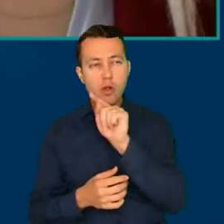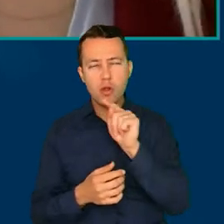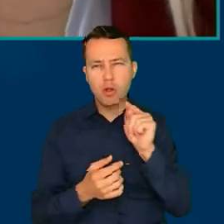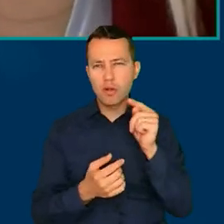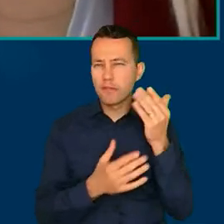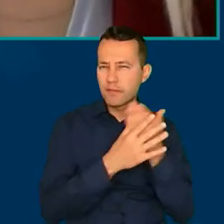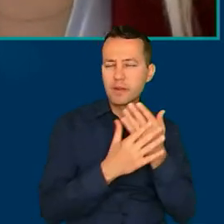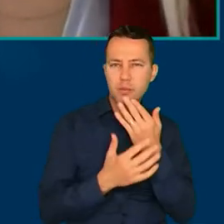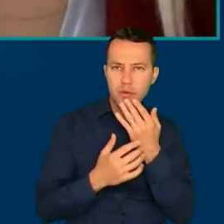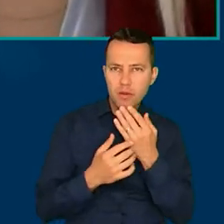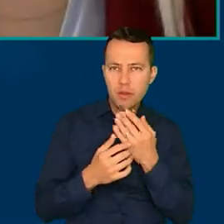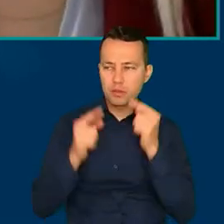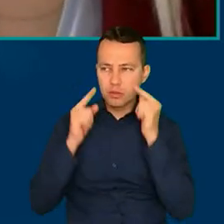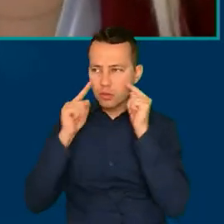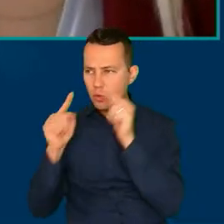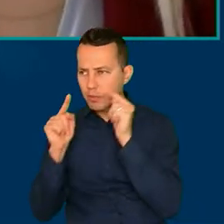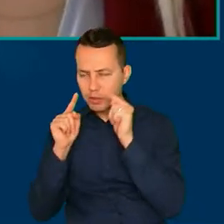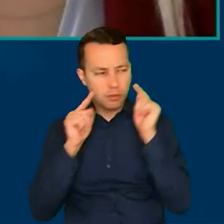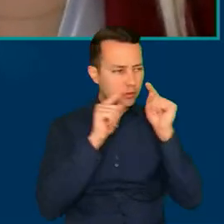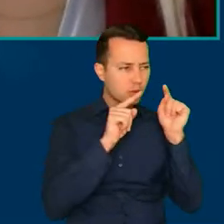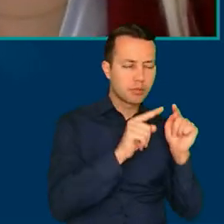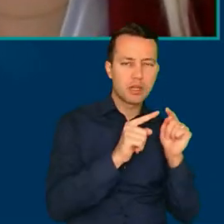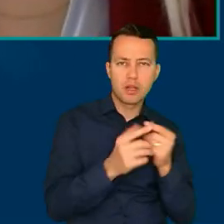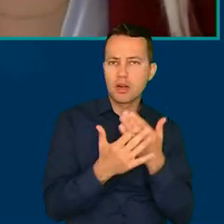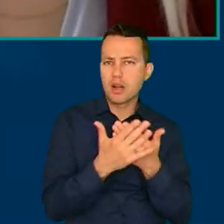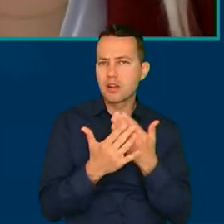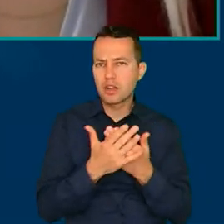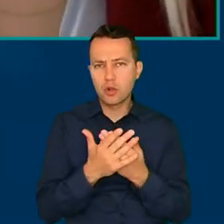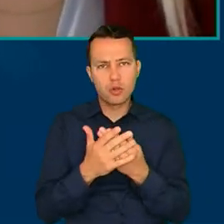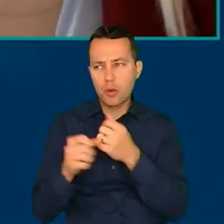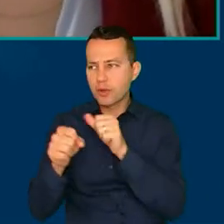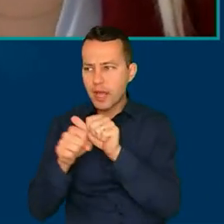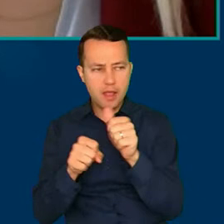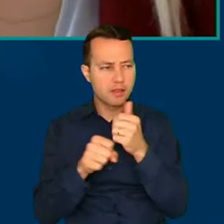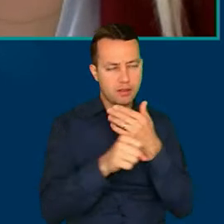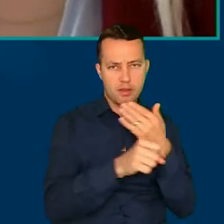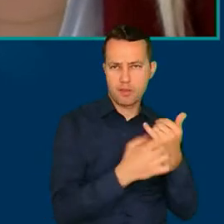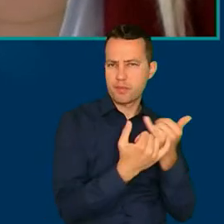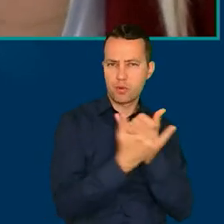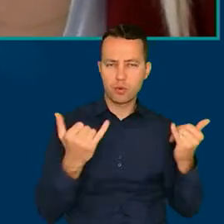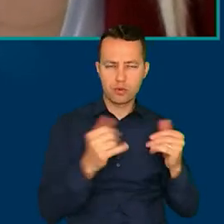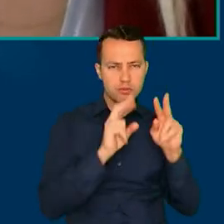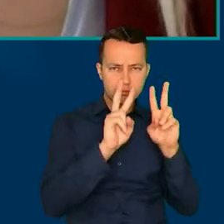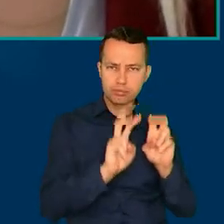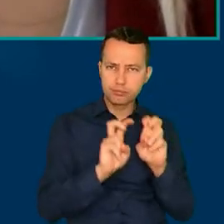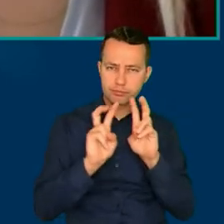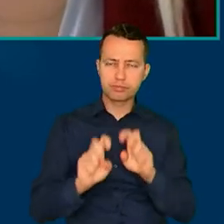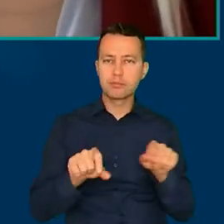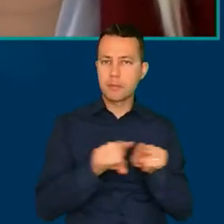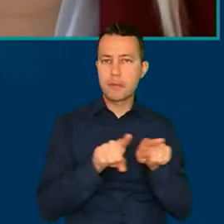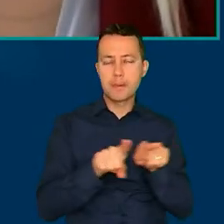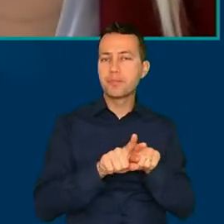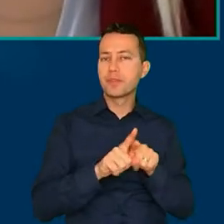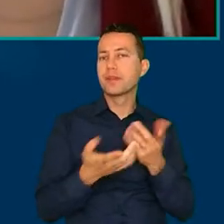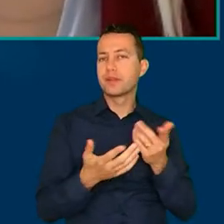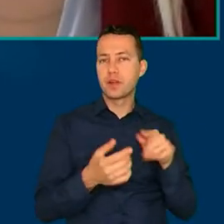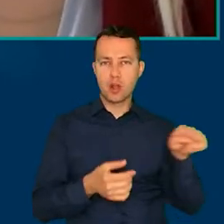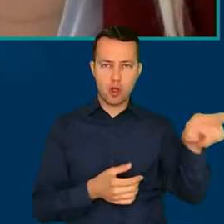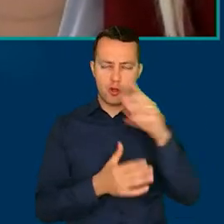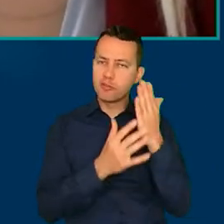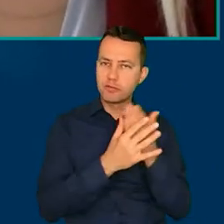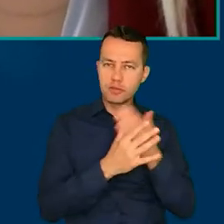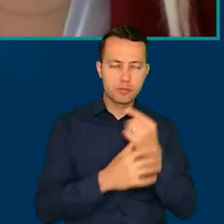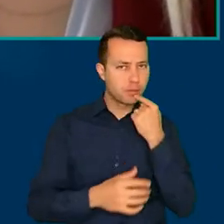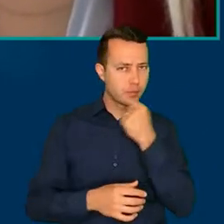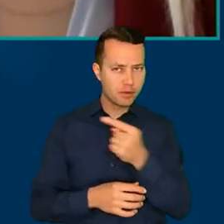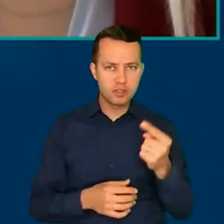to demonstrate that they're improving over time and taking a dynamic approach to this. Next slide, please.